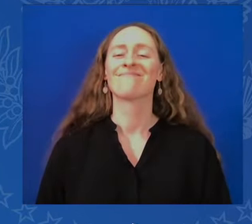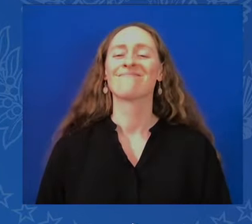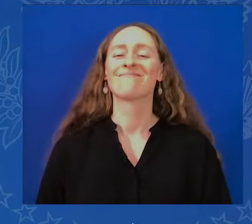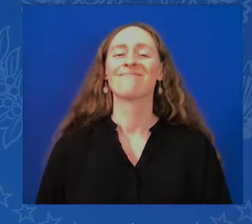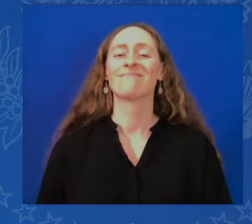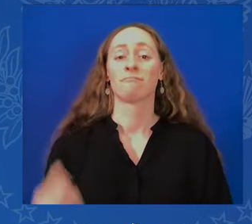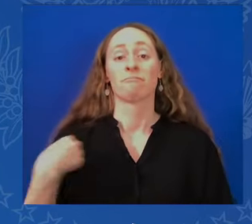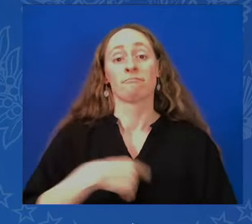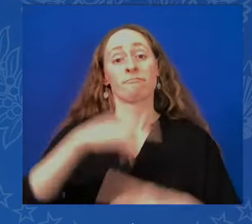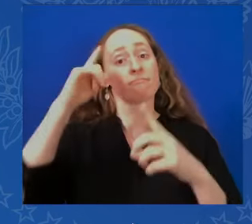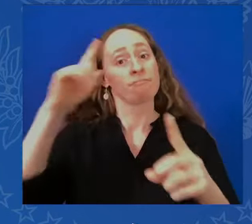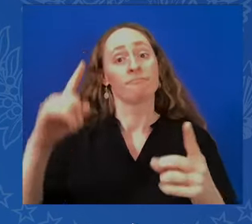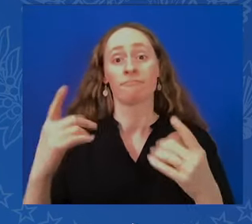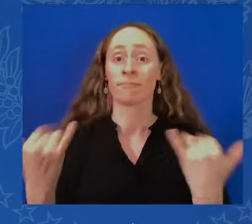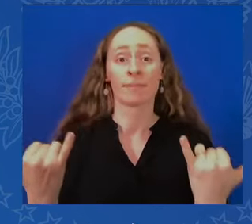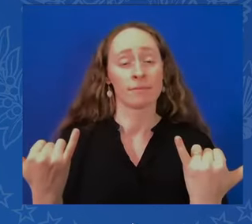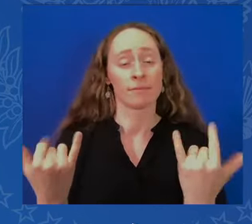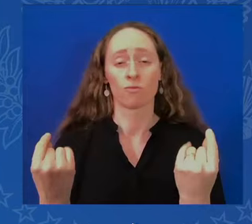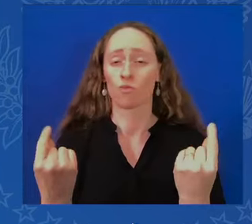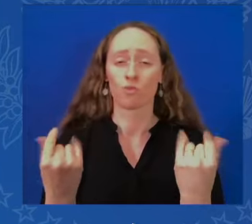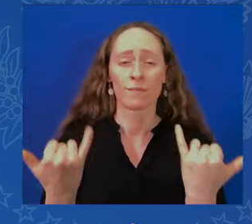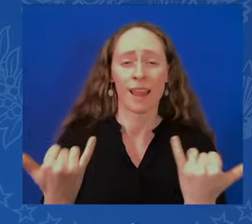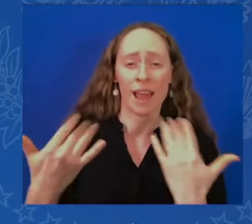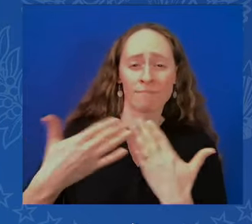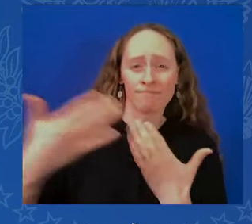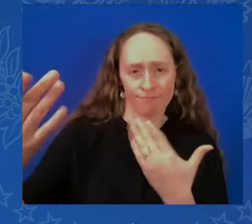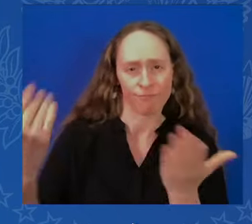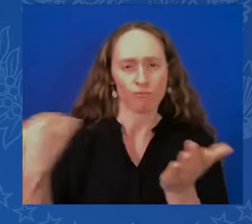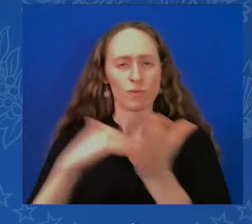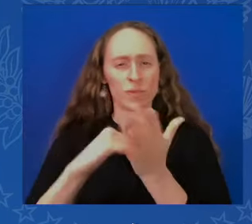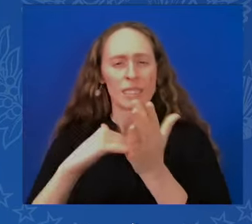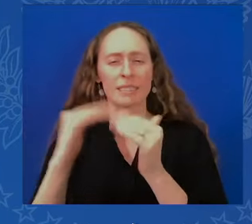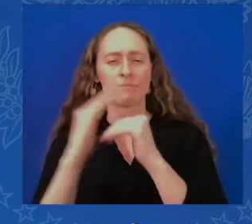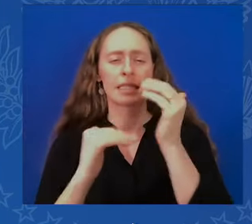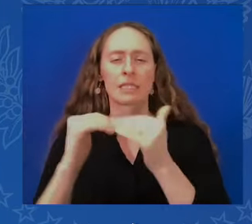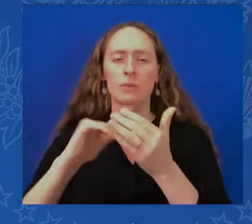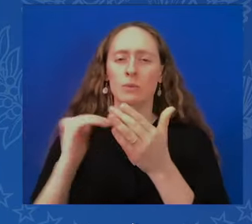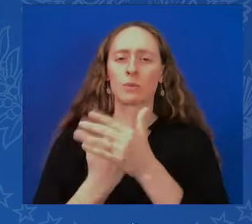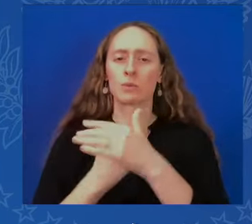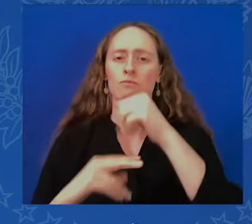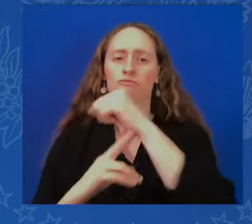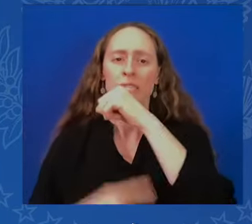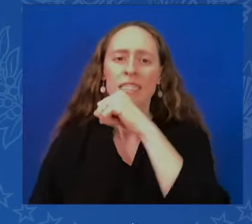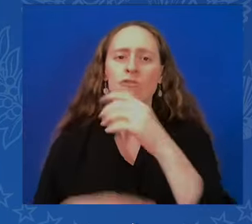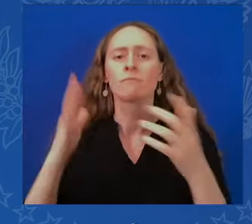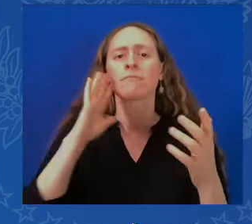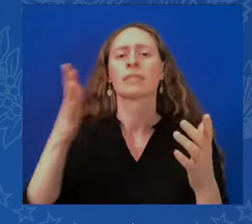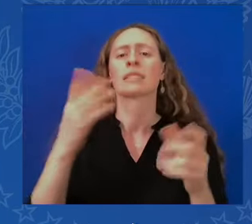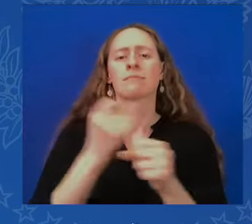as humanly possible. And we're going to do so with union labor and American steel.